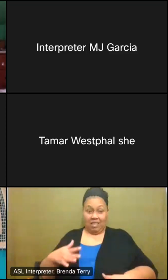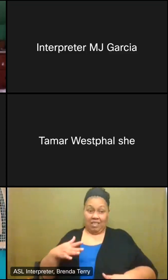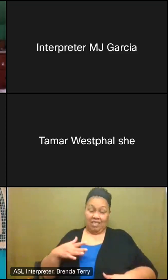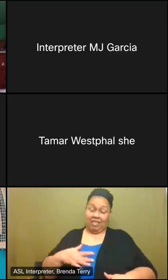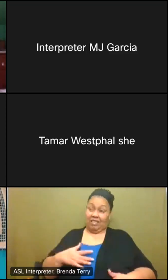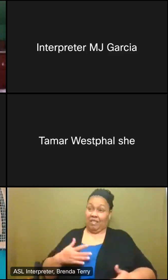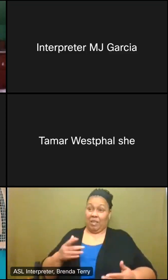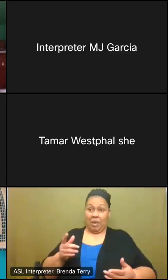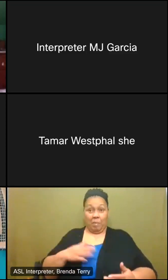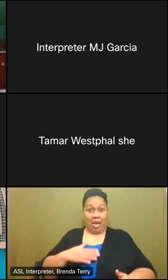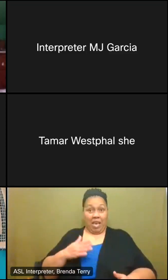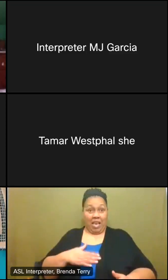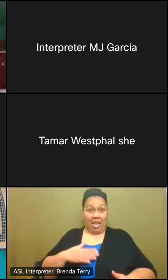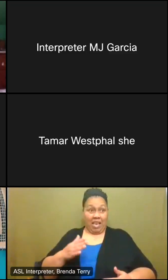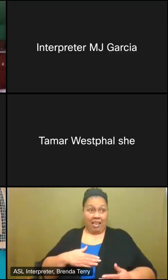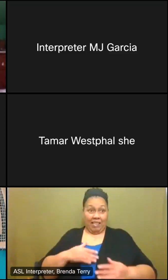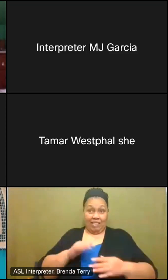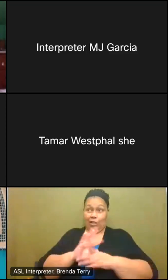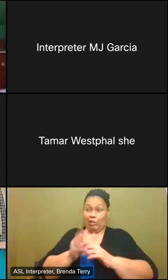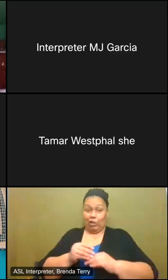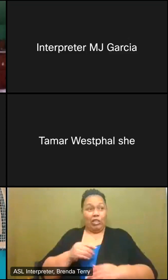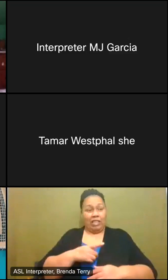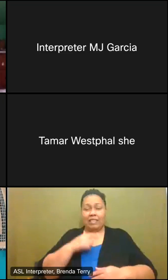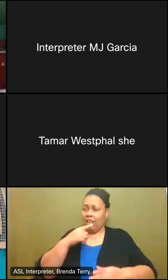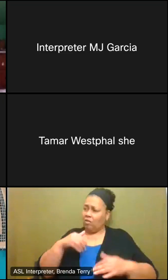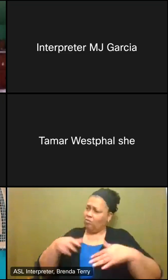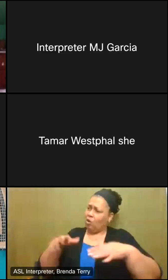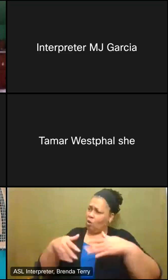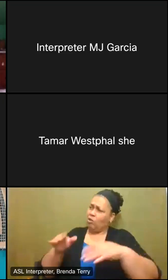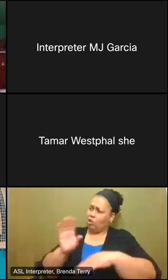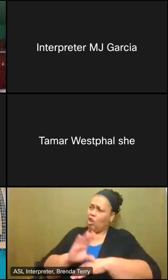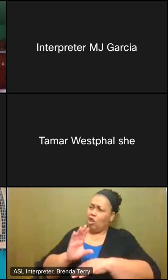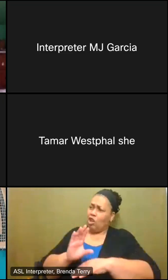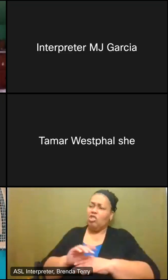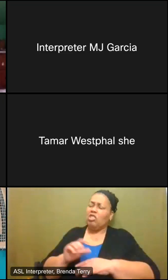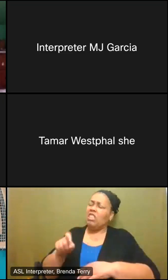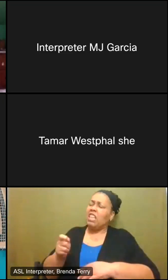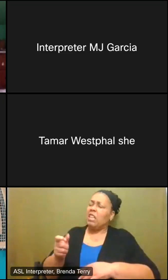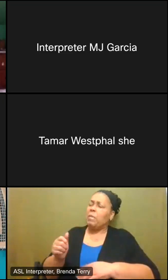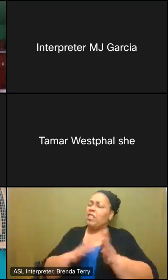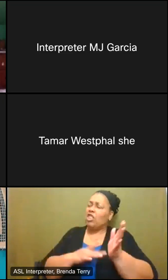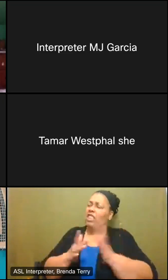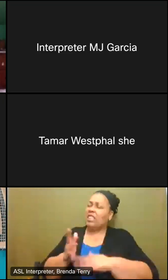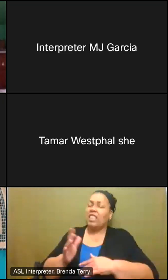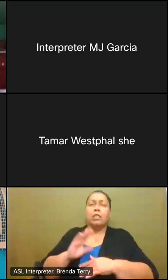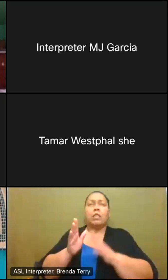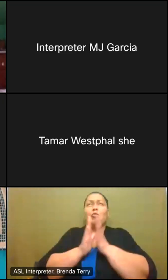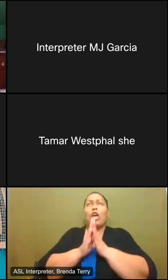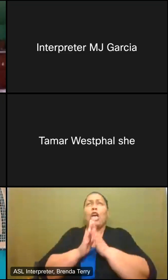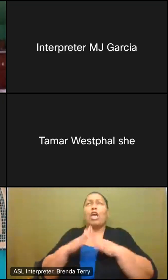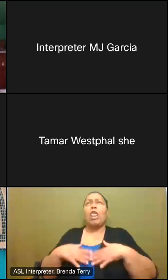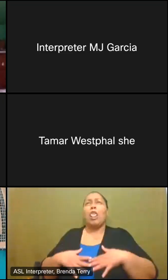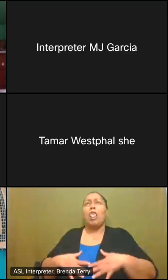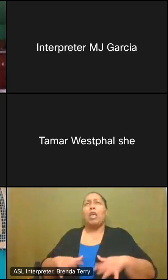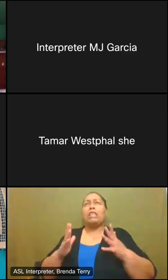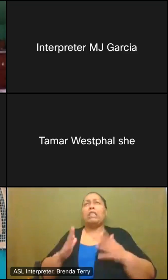church, right? You just need a little bit of Jesus. You just go to church and we'll figure it out and we'll pray this sad feeling away.